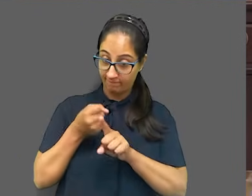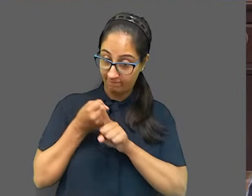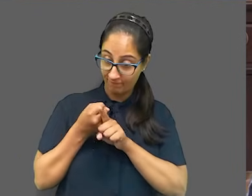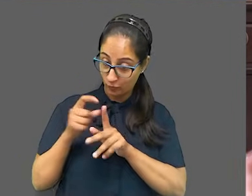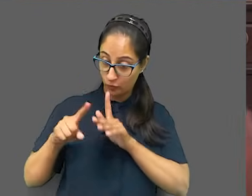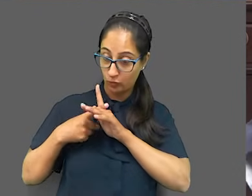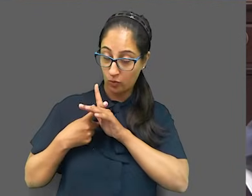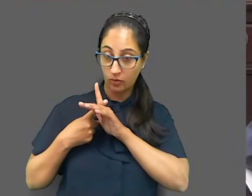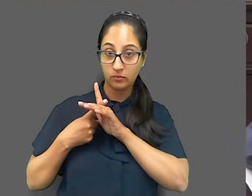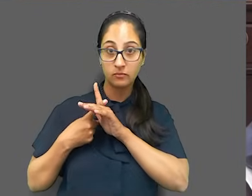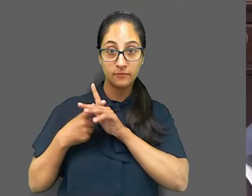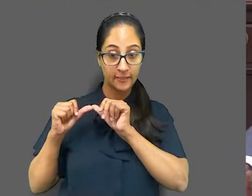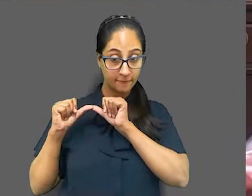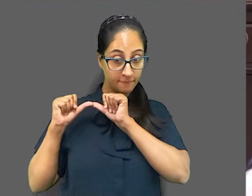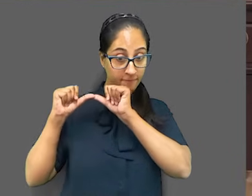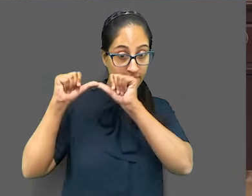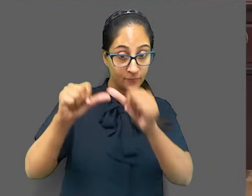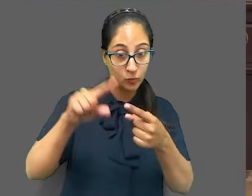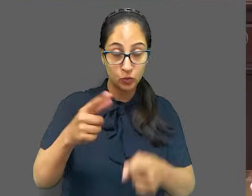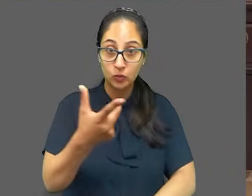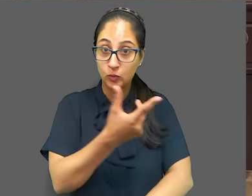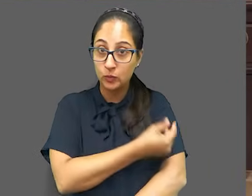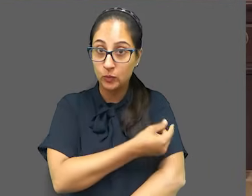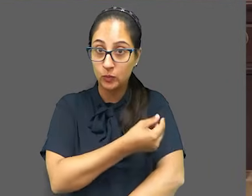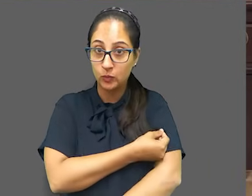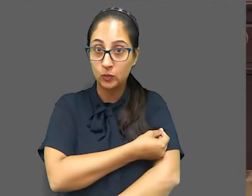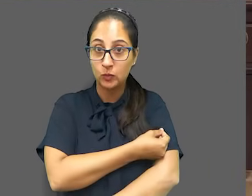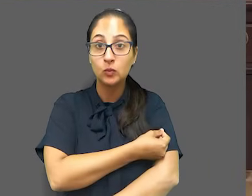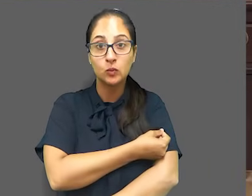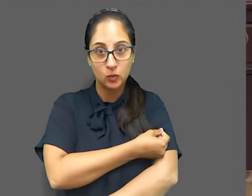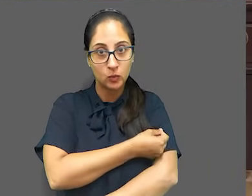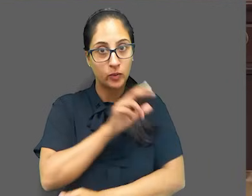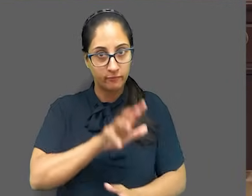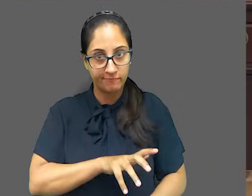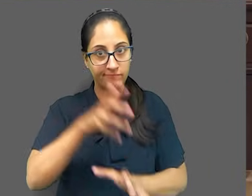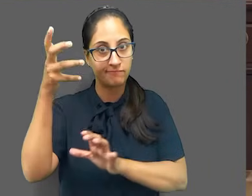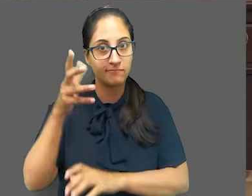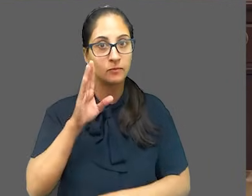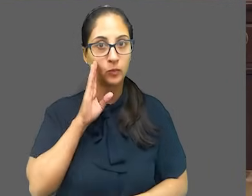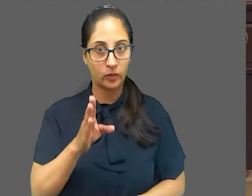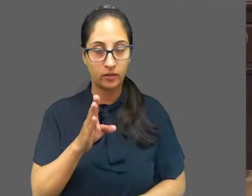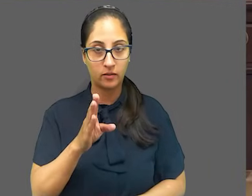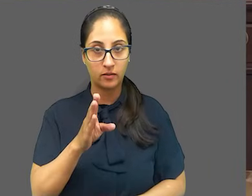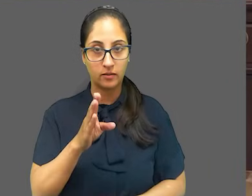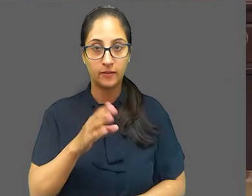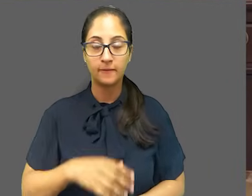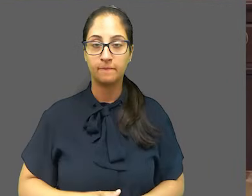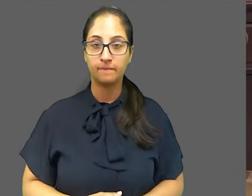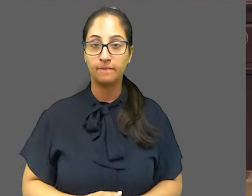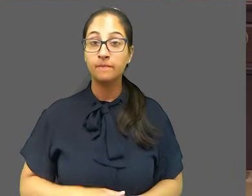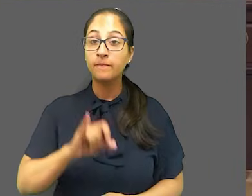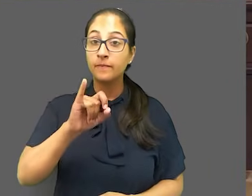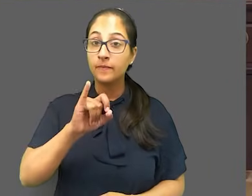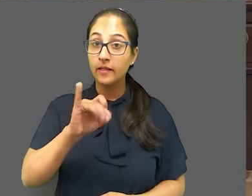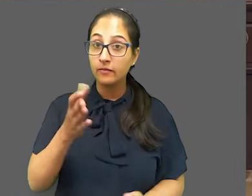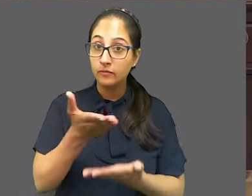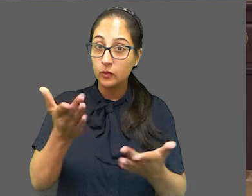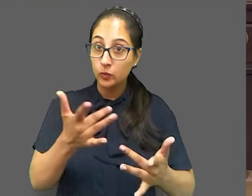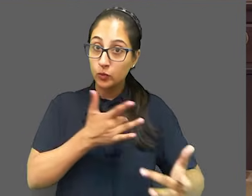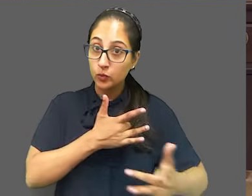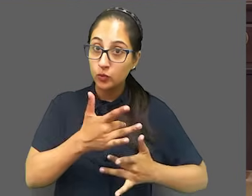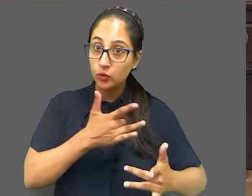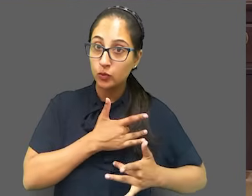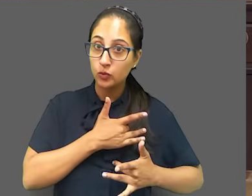until a vaccine is found. For those who feel lonely or anxious or worried about their